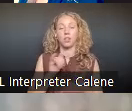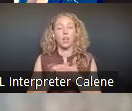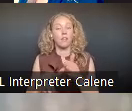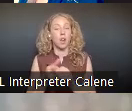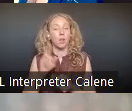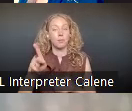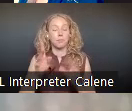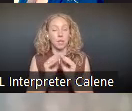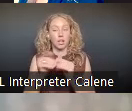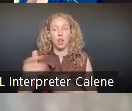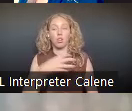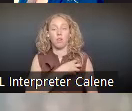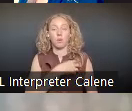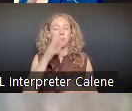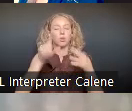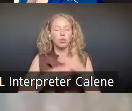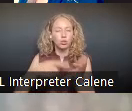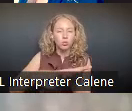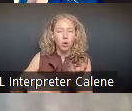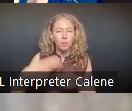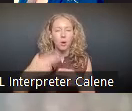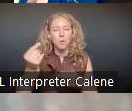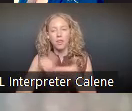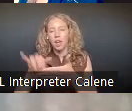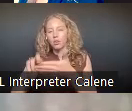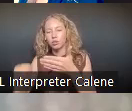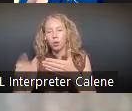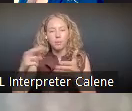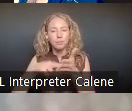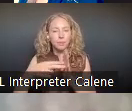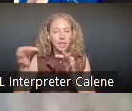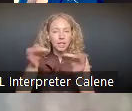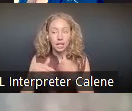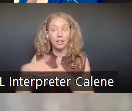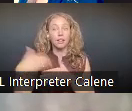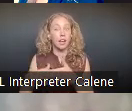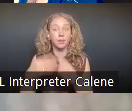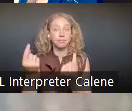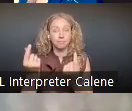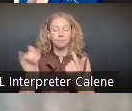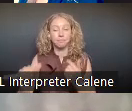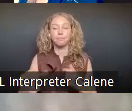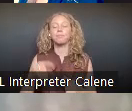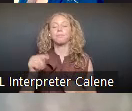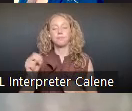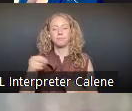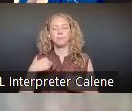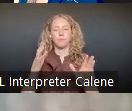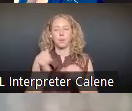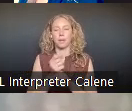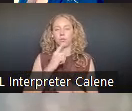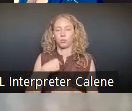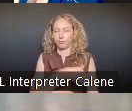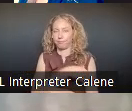law enforcement will begin to discuss what those test results mean, any next steps, and then we make sure that we empower